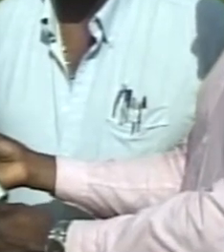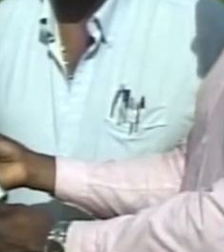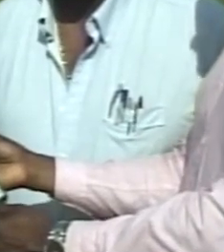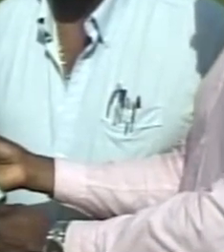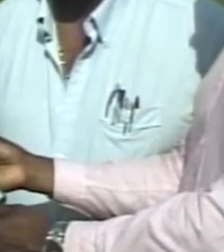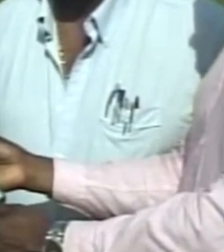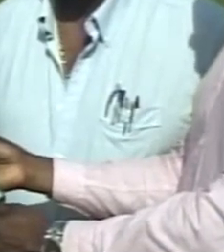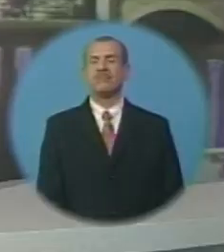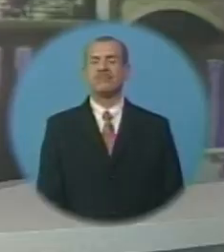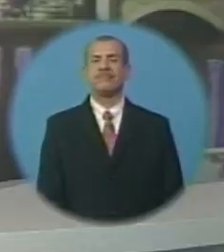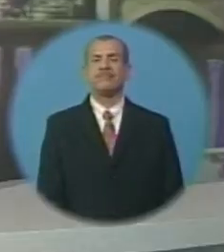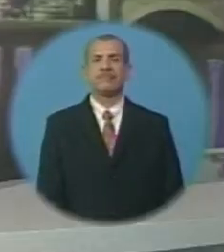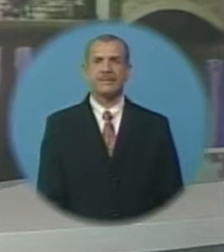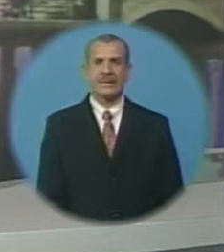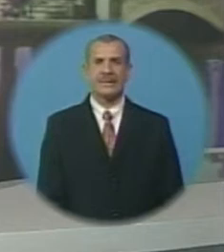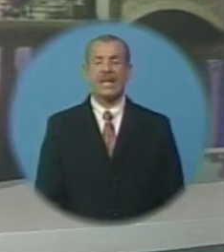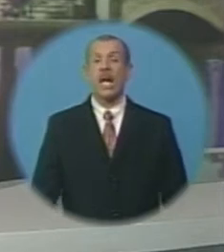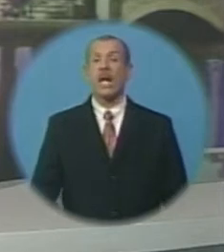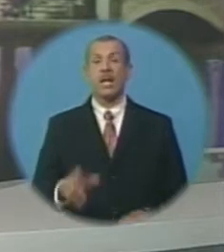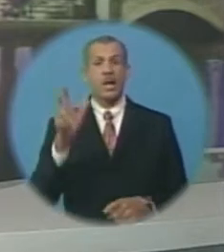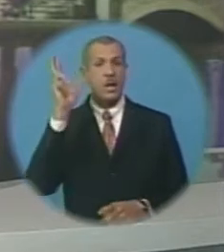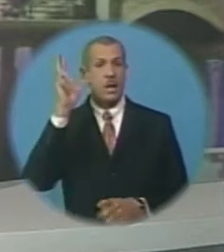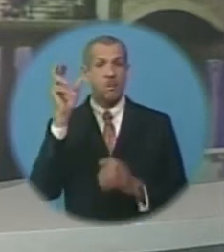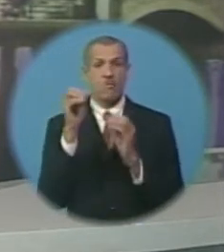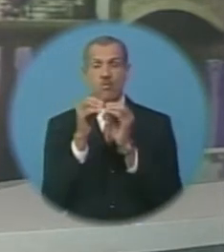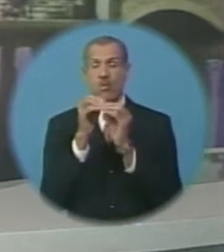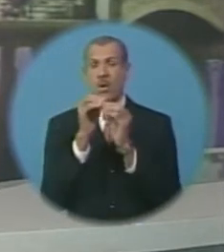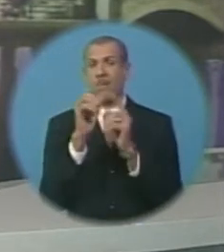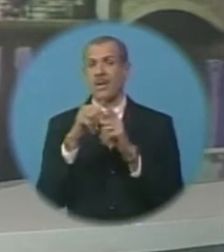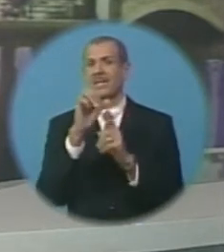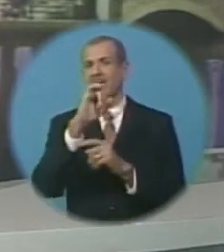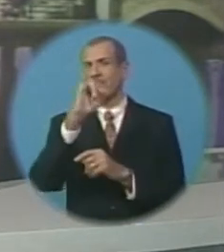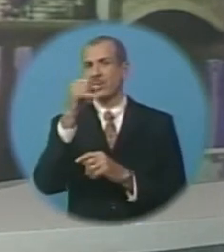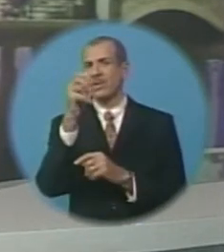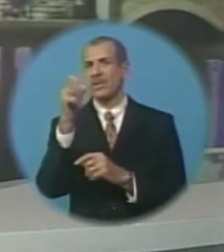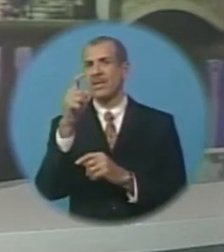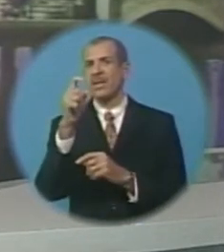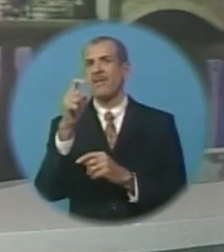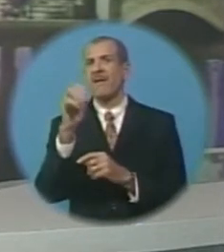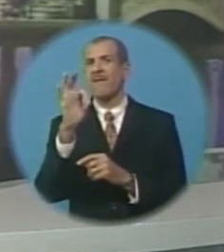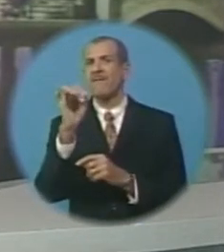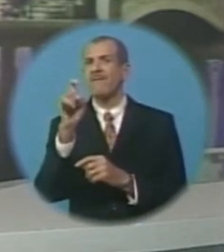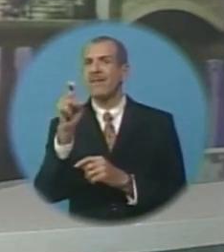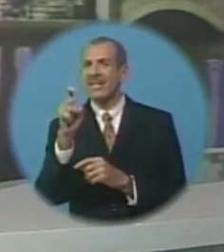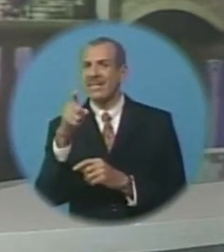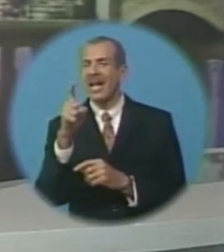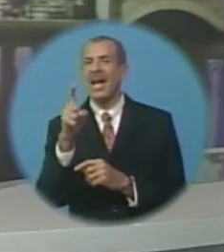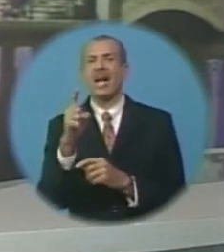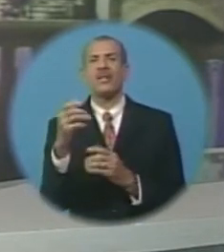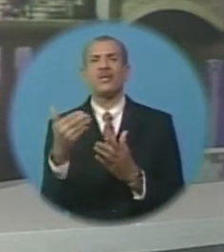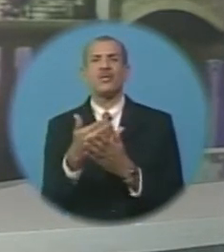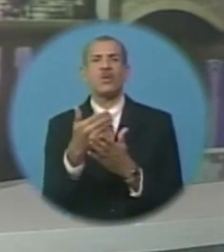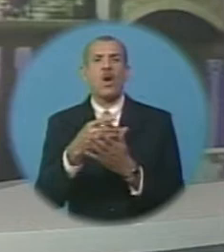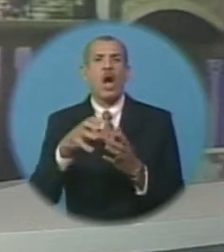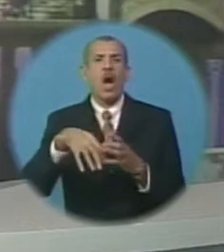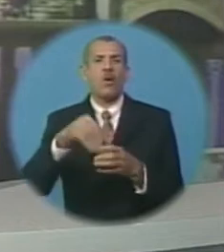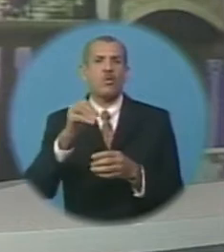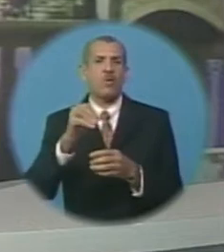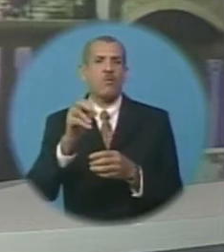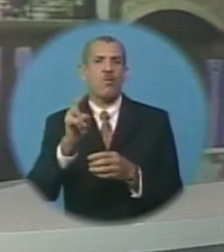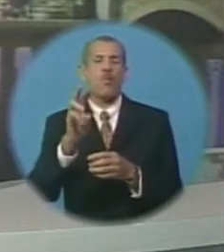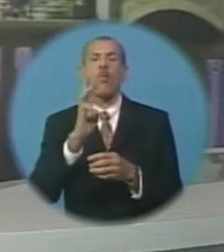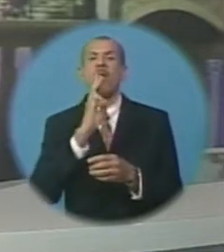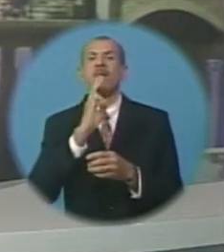coming through the taps. And you'll hear more about the St. Joseph fix and the response to fresh outages in the north on tonight's